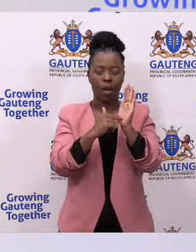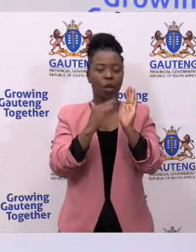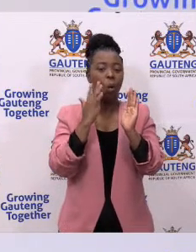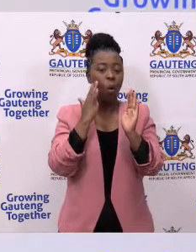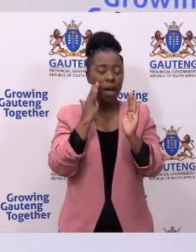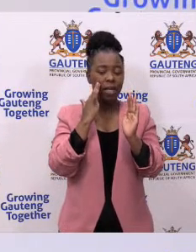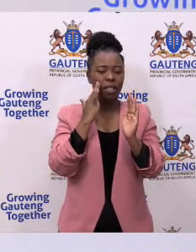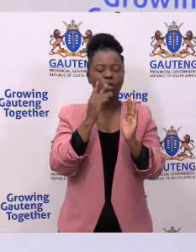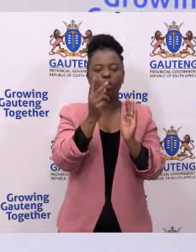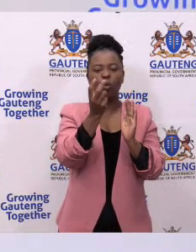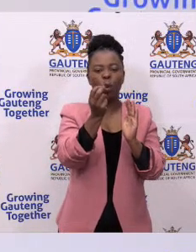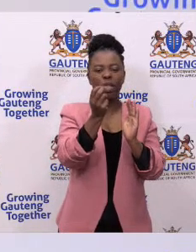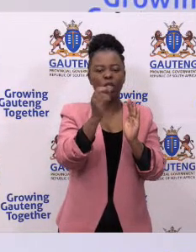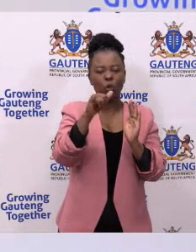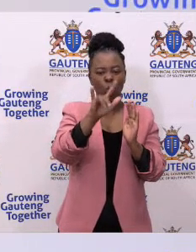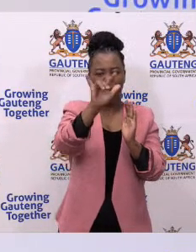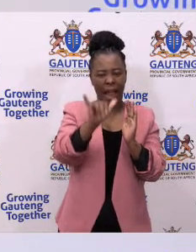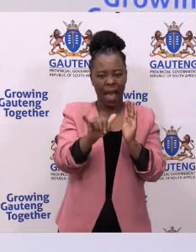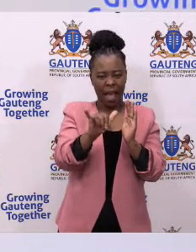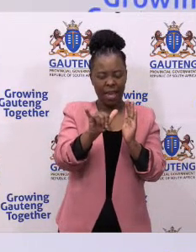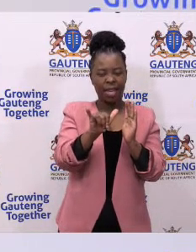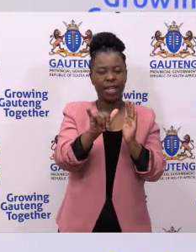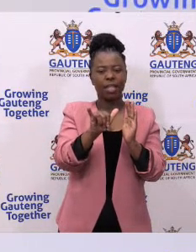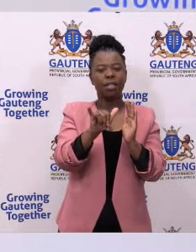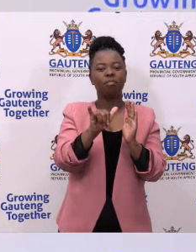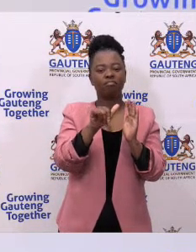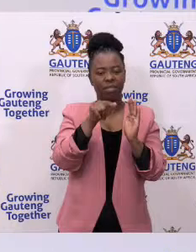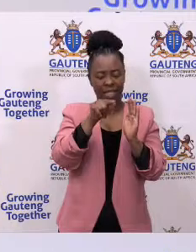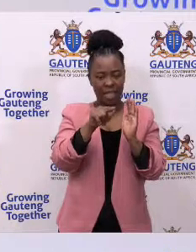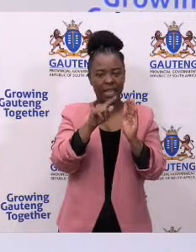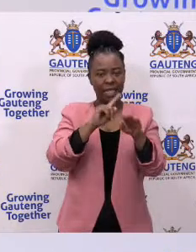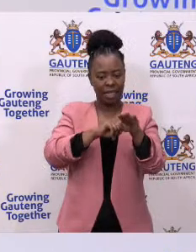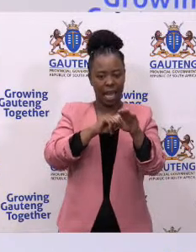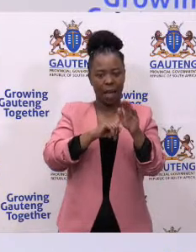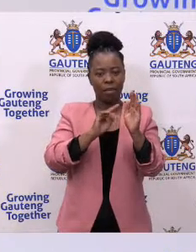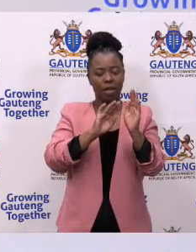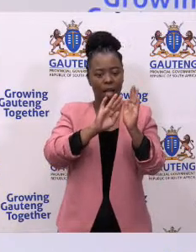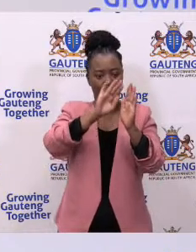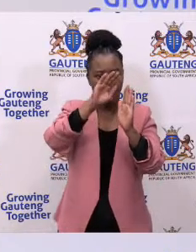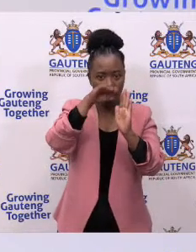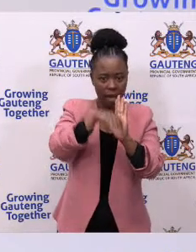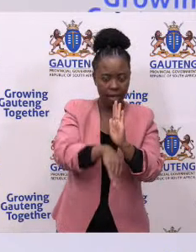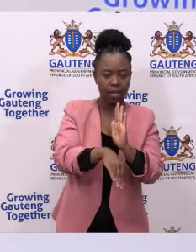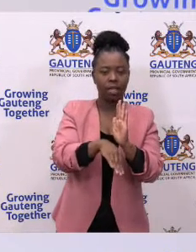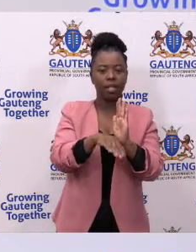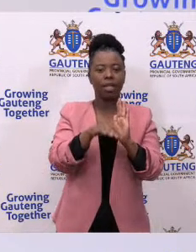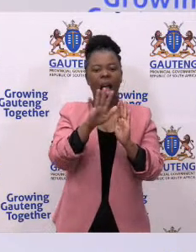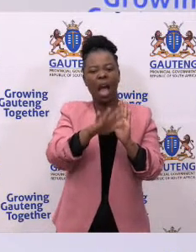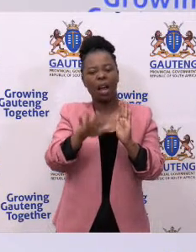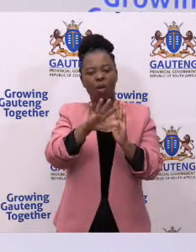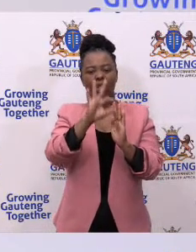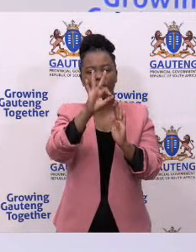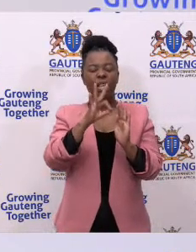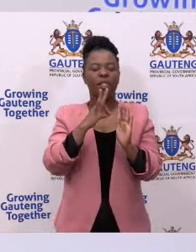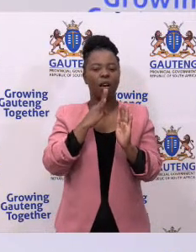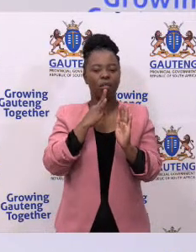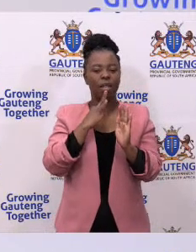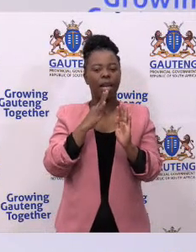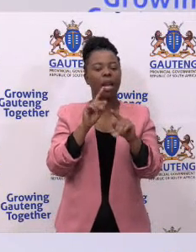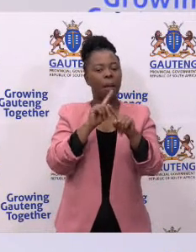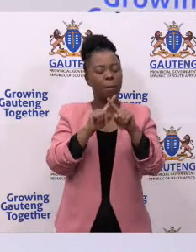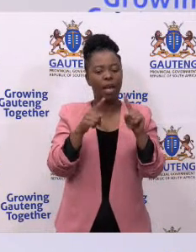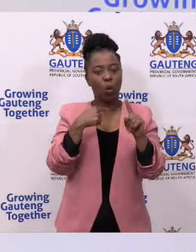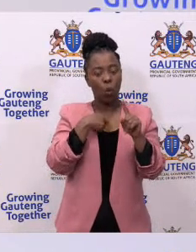20th of July, where we had one of our lowest daily increase, which was around 3,000. But it's a pattern that